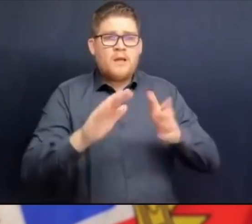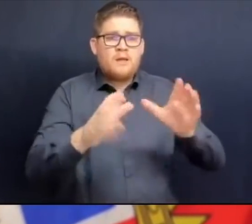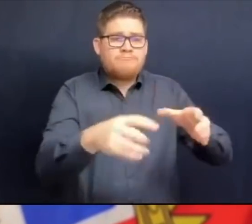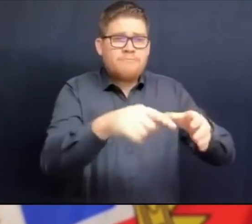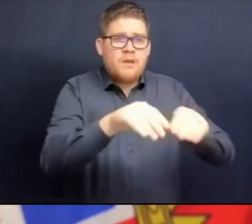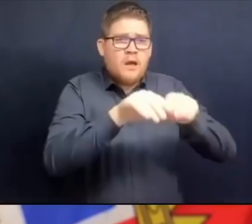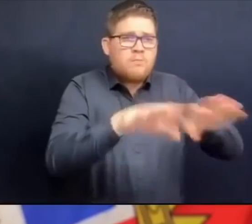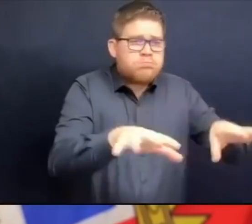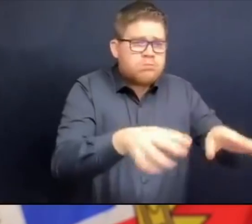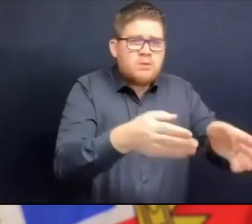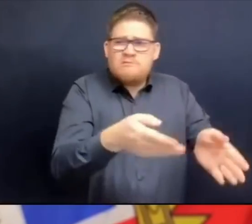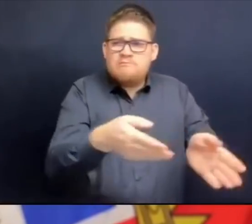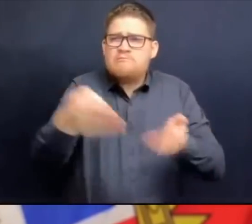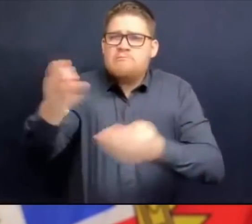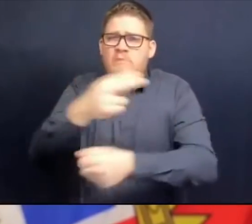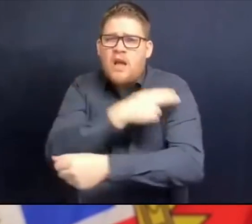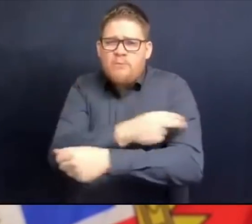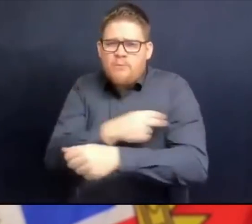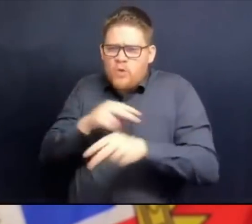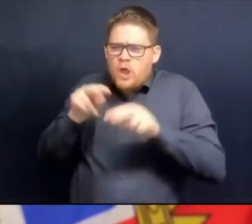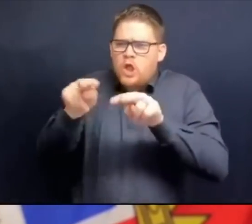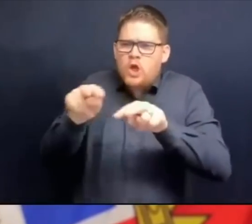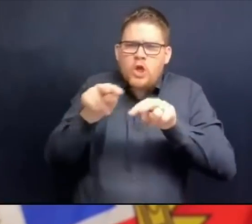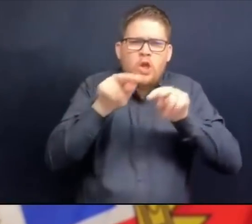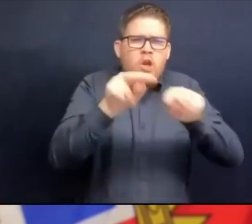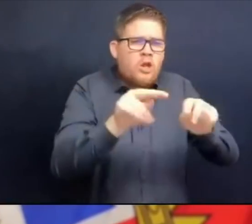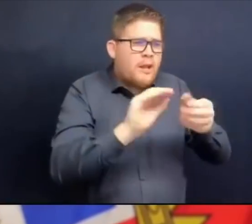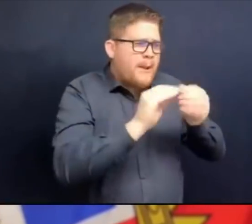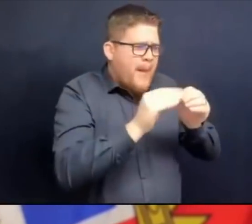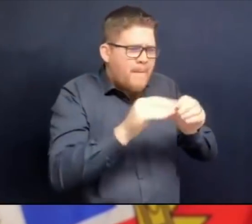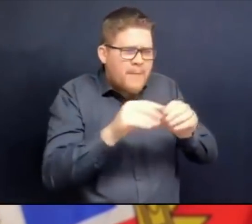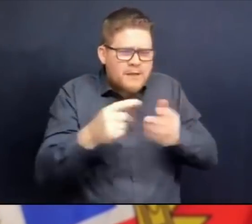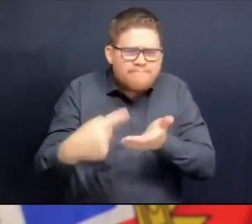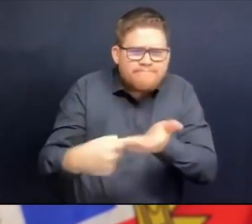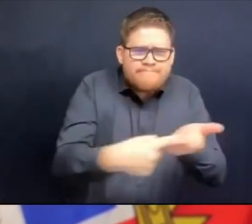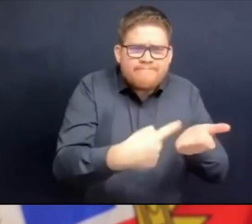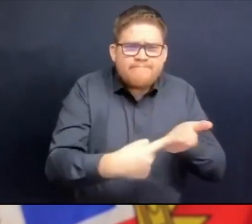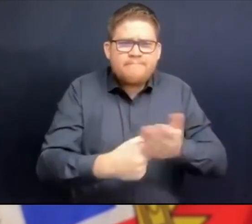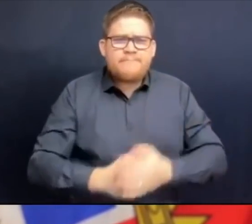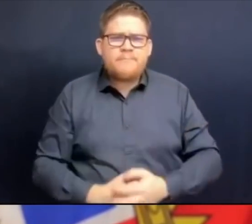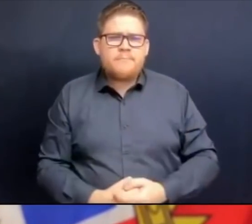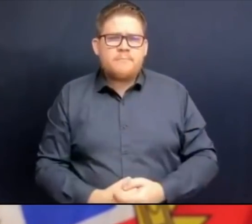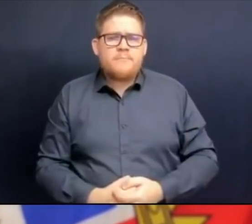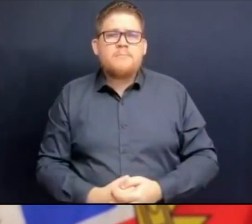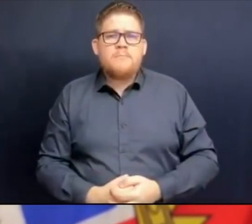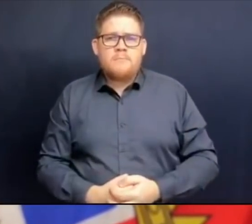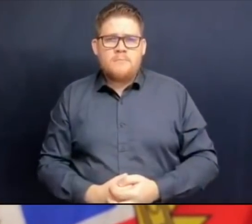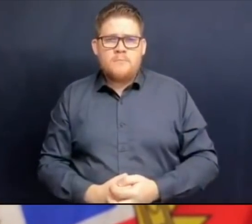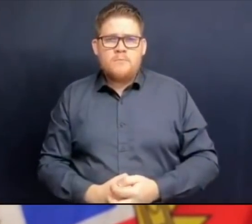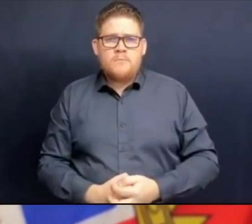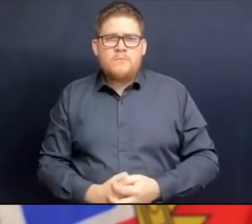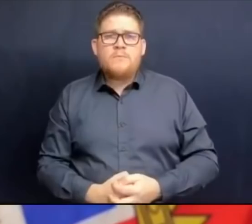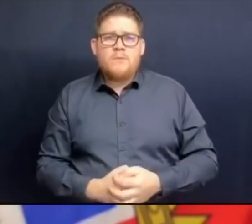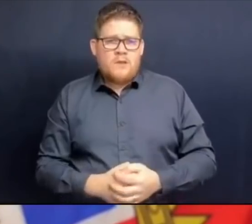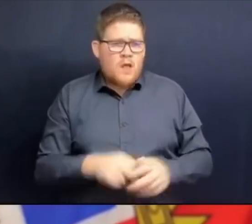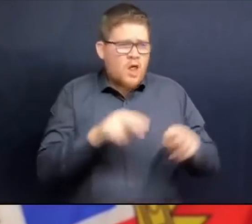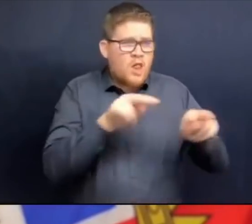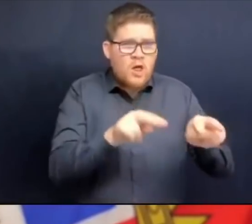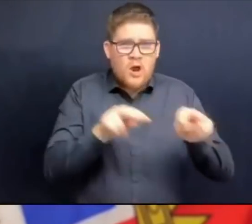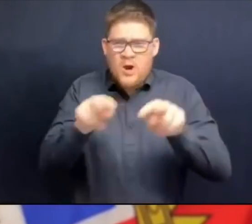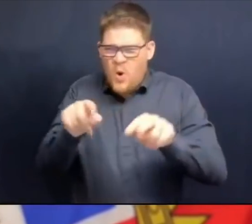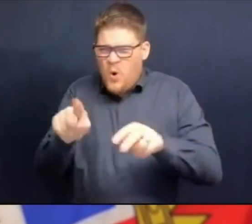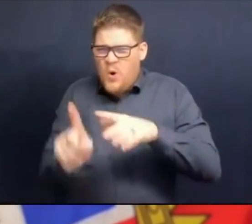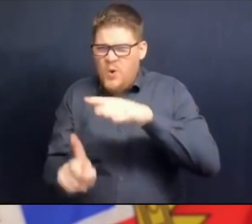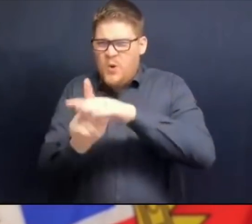well, we'll be modifying our surveillance reports and looking at what are the important things that we need to monitor and what's the time